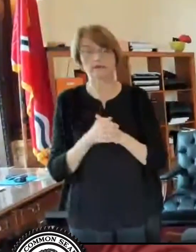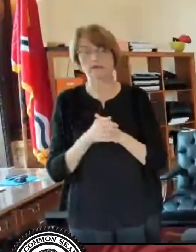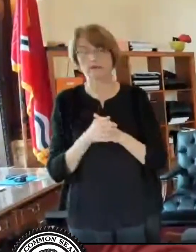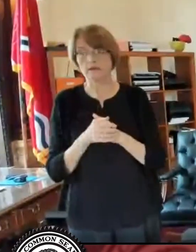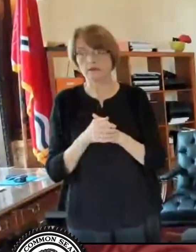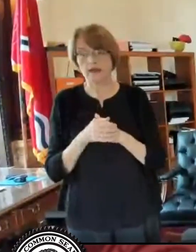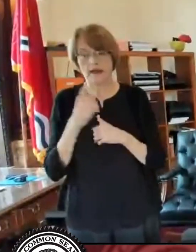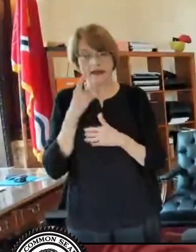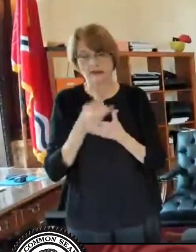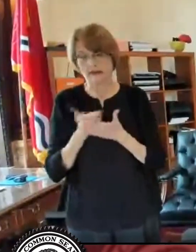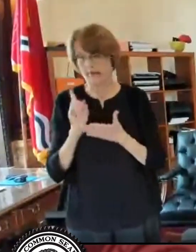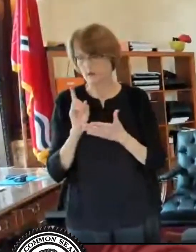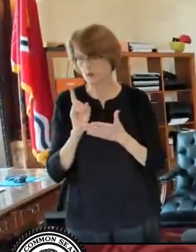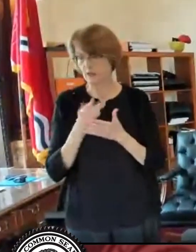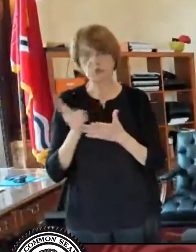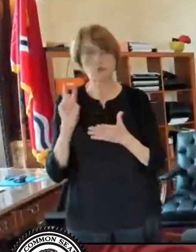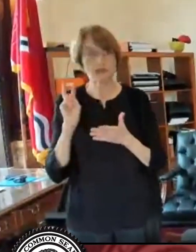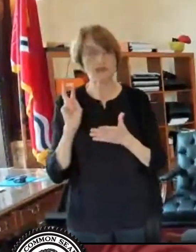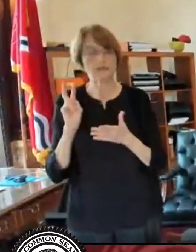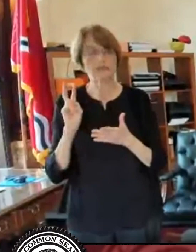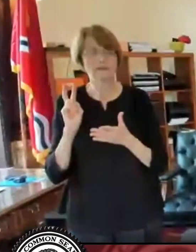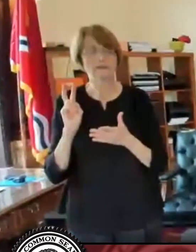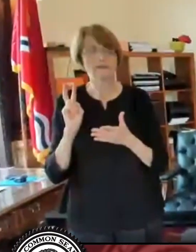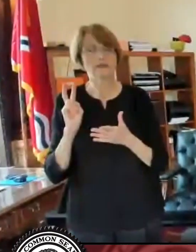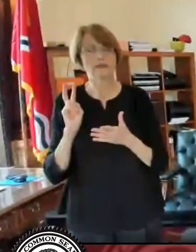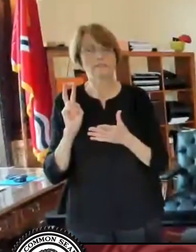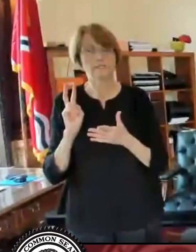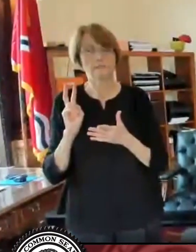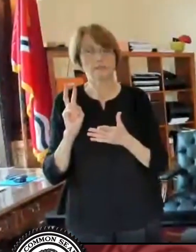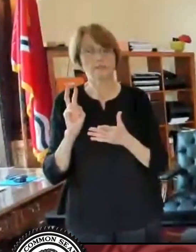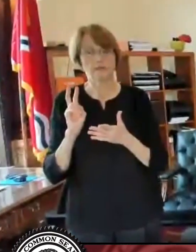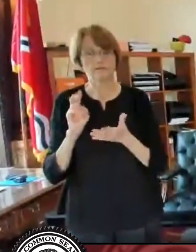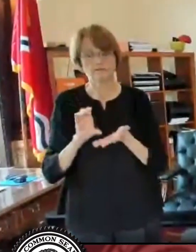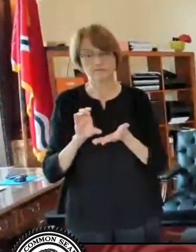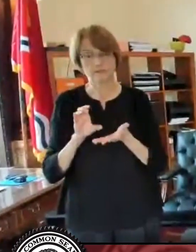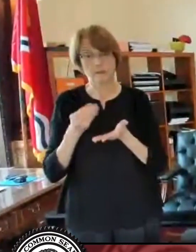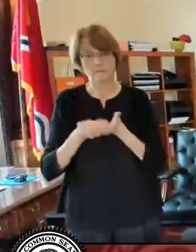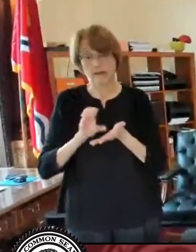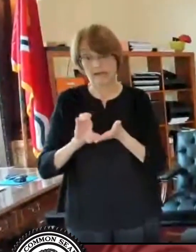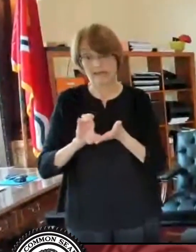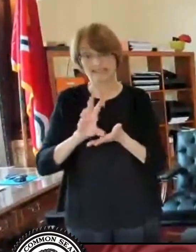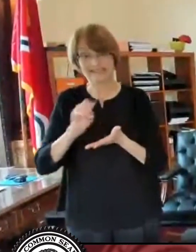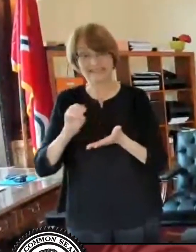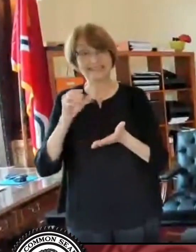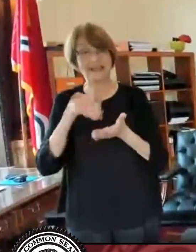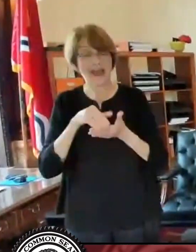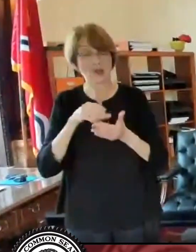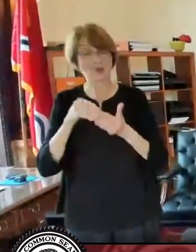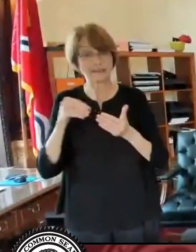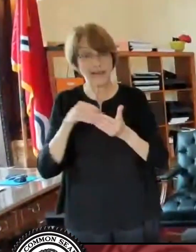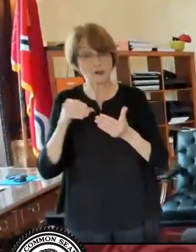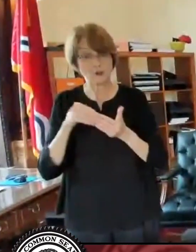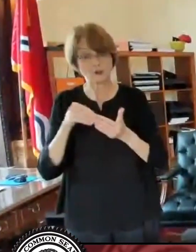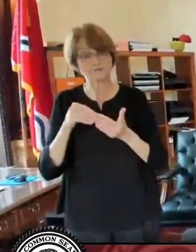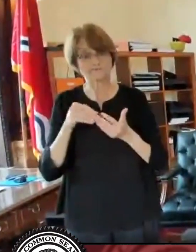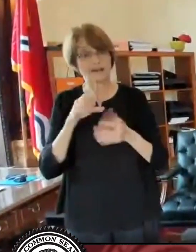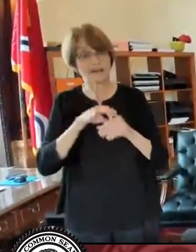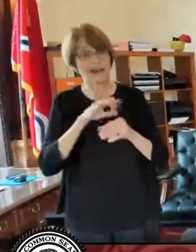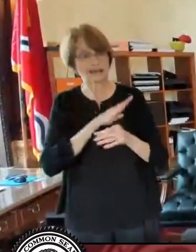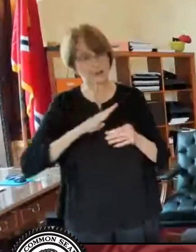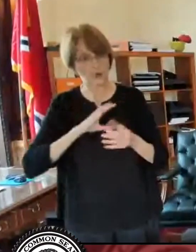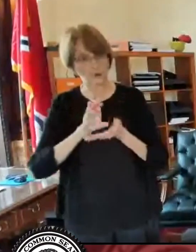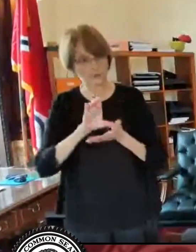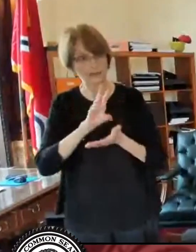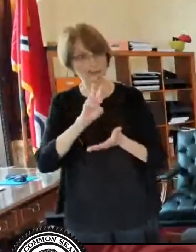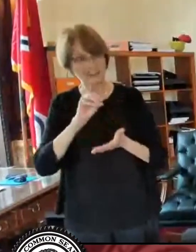was last week or maybe it was the week before, we funded about $60,000 to the election board in order to try